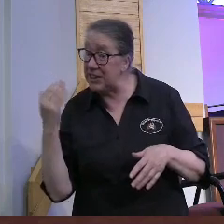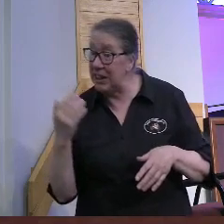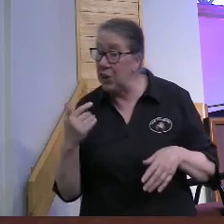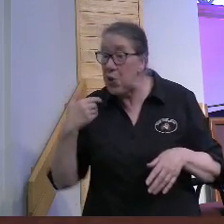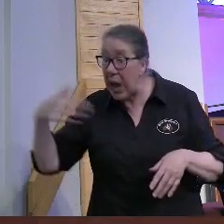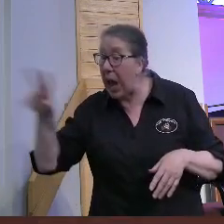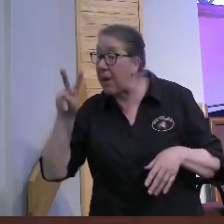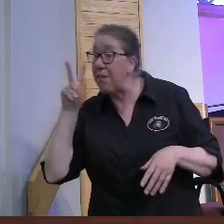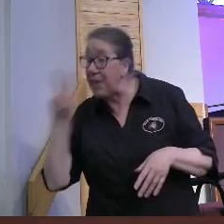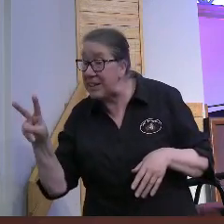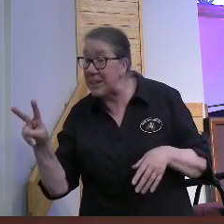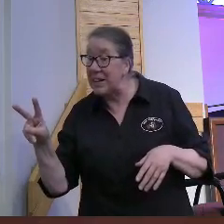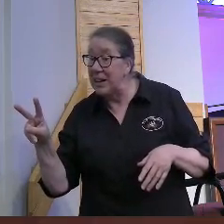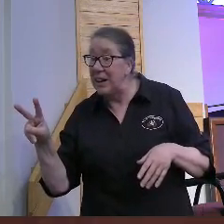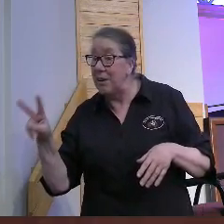heaven.